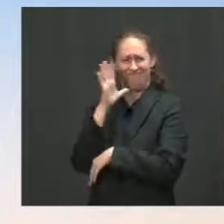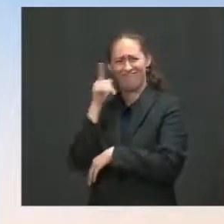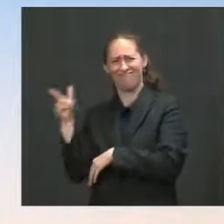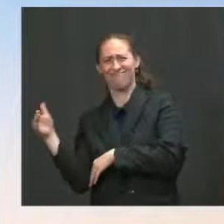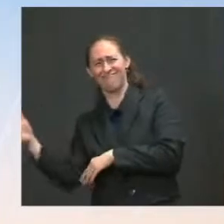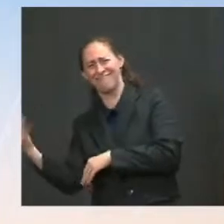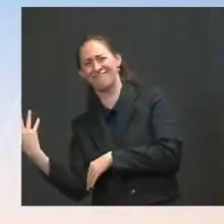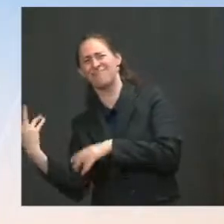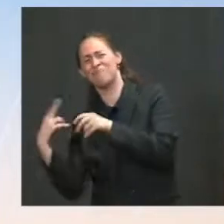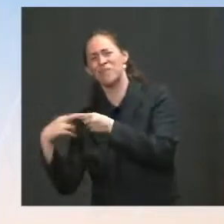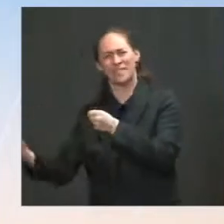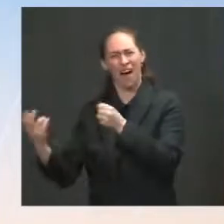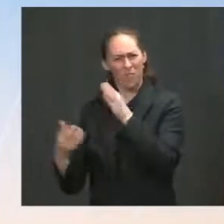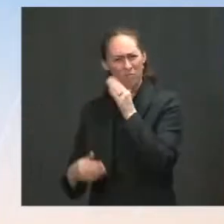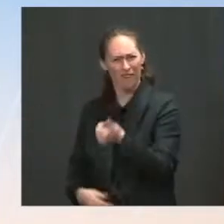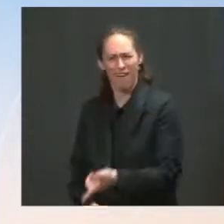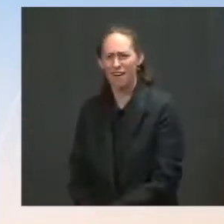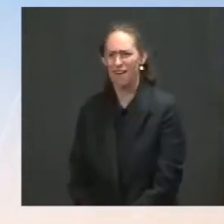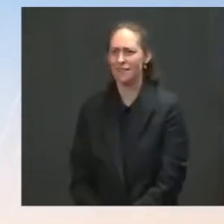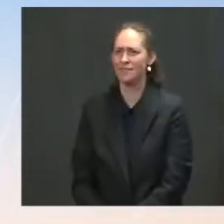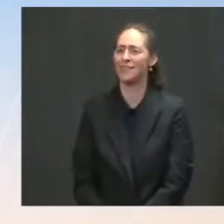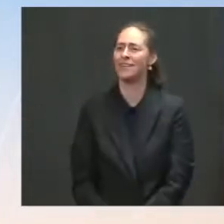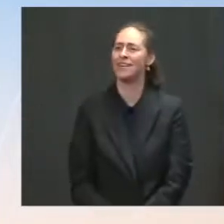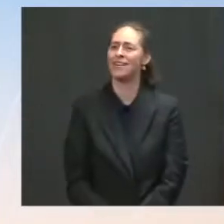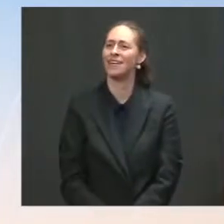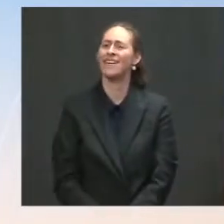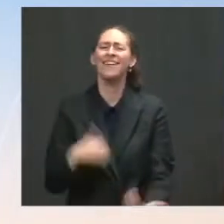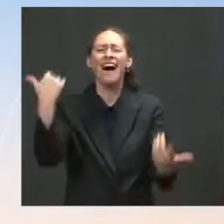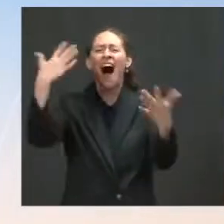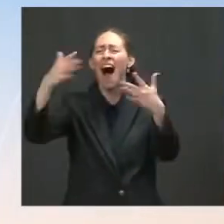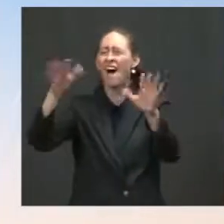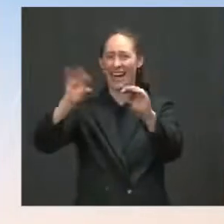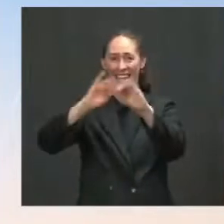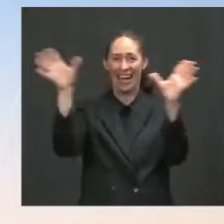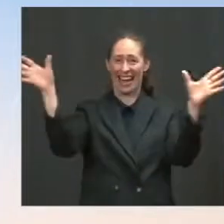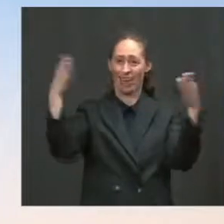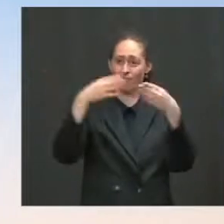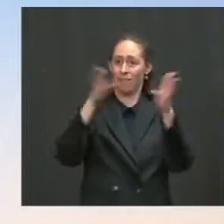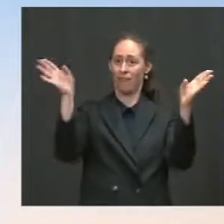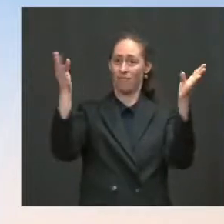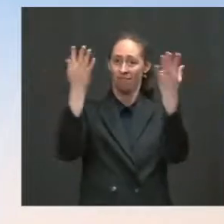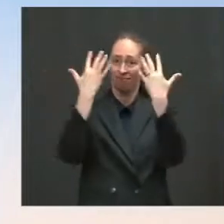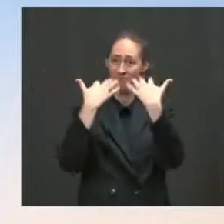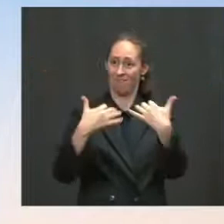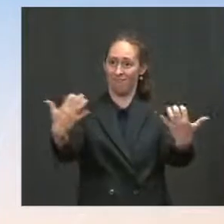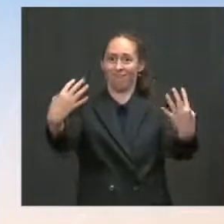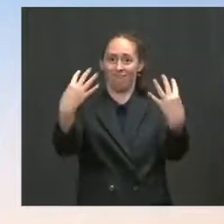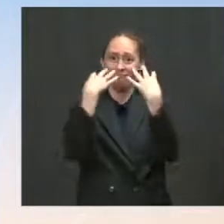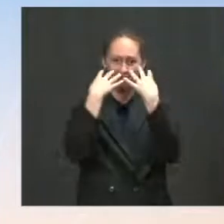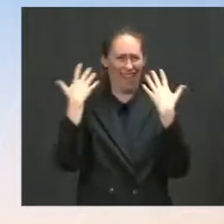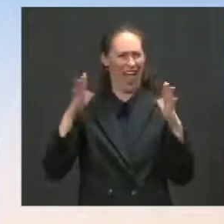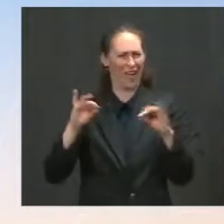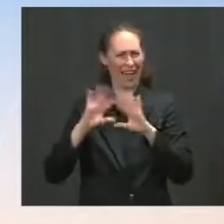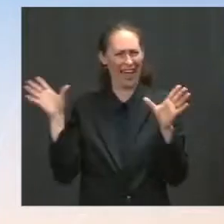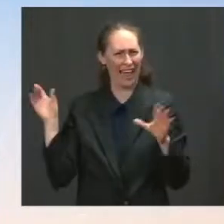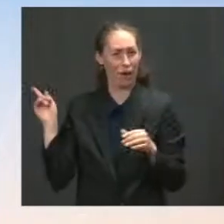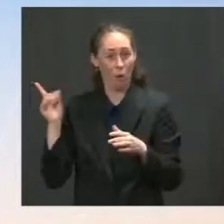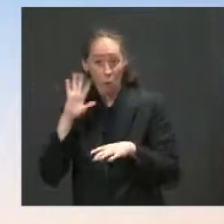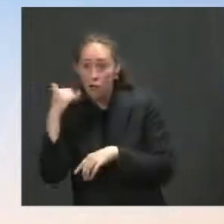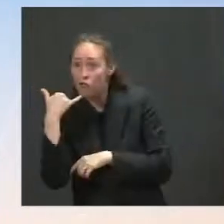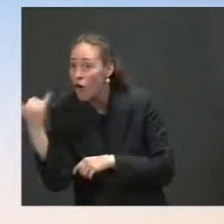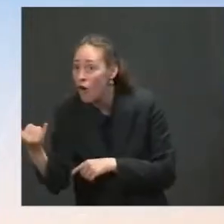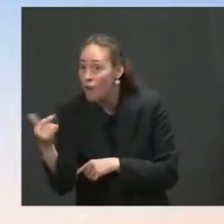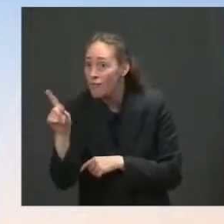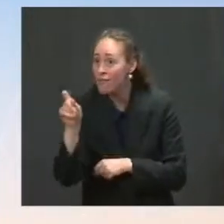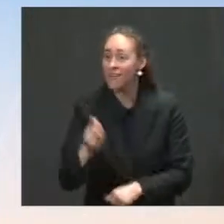president was pretty clear publicly. He asked him to resign yesterday. No plans to call him, though? I don't have any, no plans to call him to preview, no.